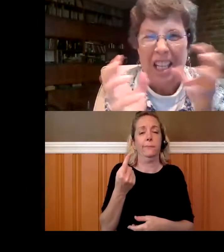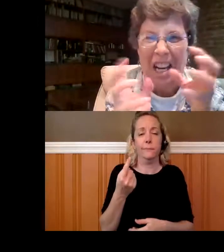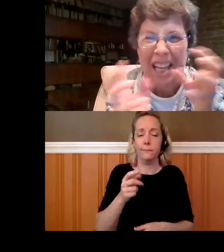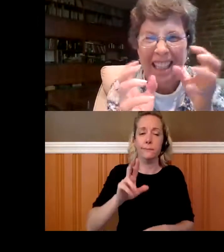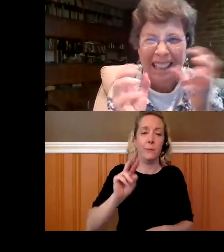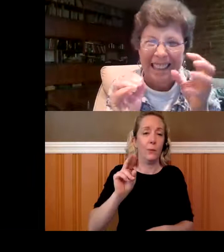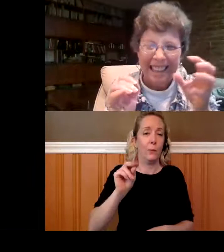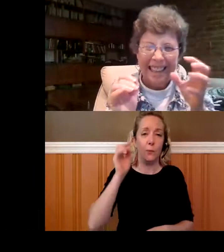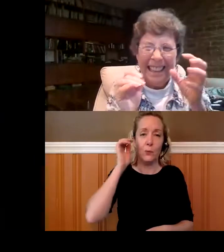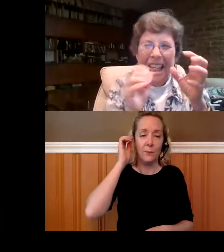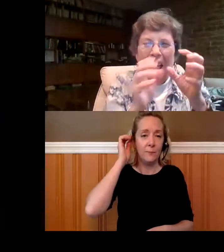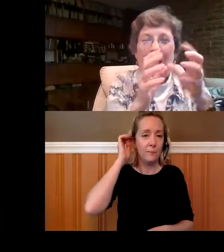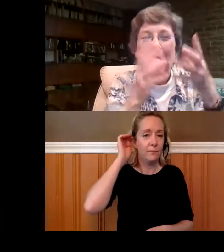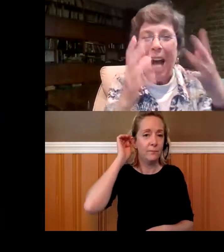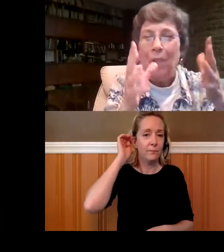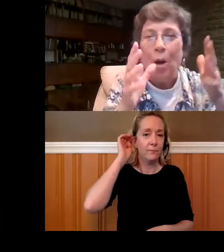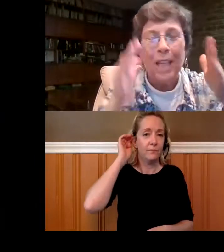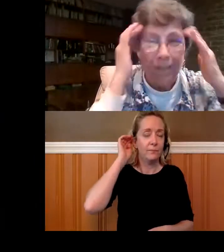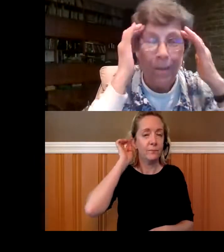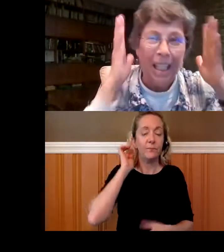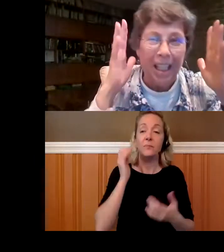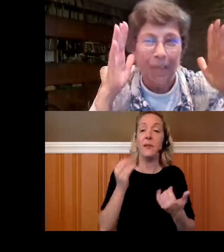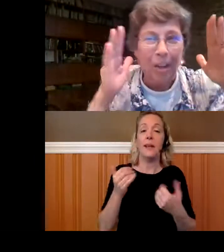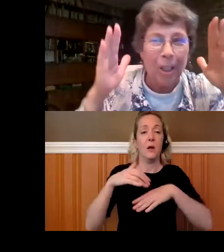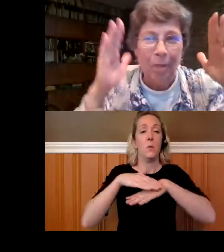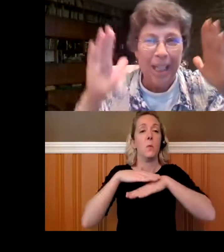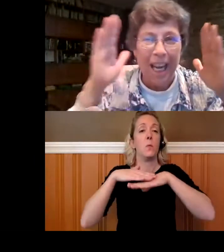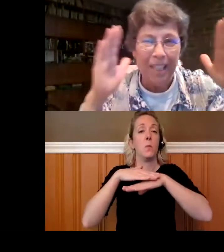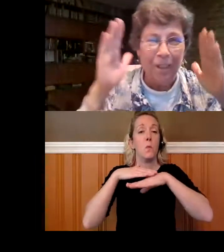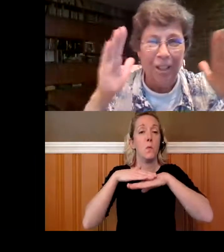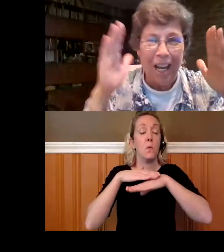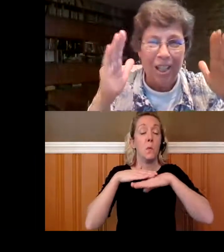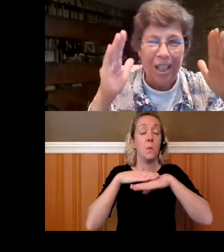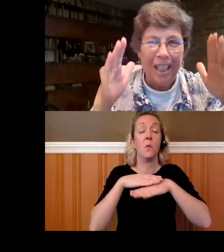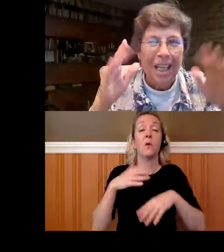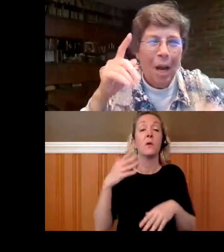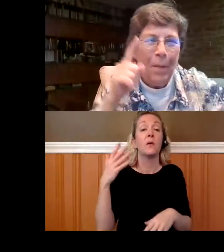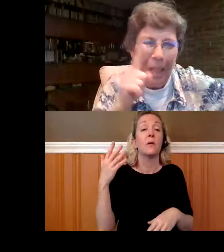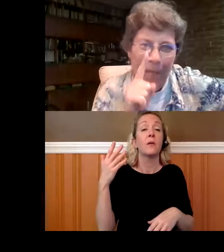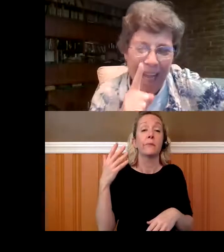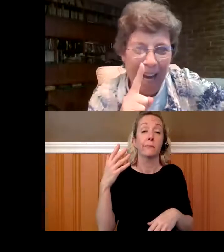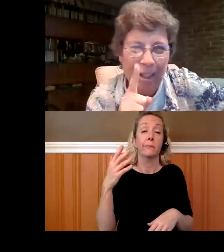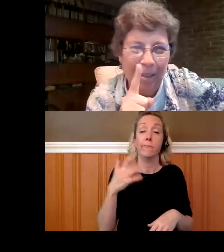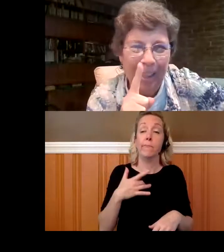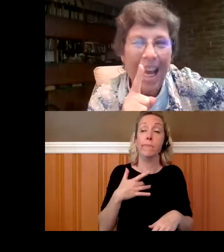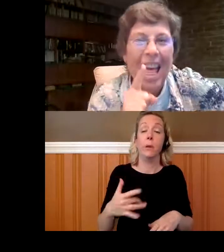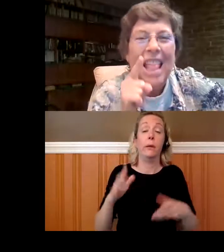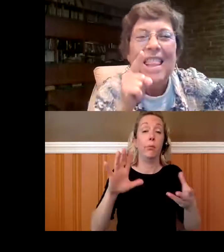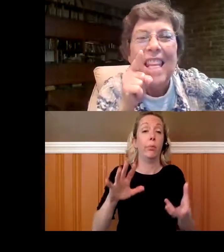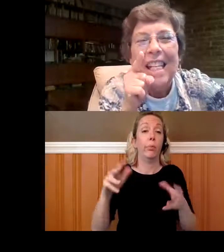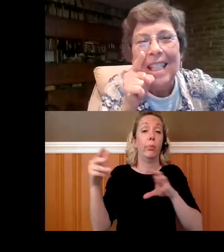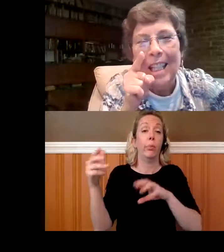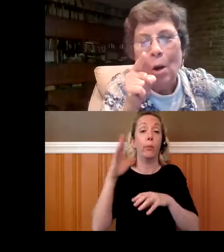You now have some ideas of how to communicate different strategies. But let me tell you, things will go